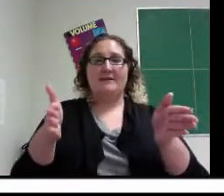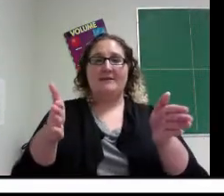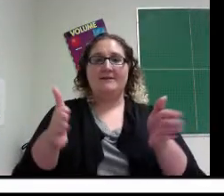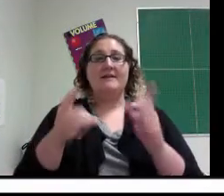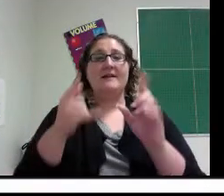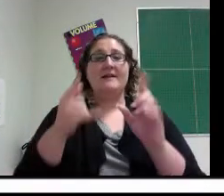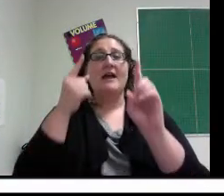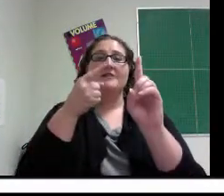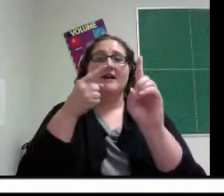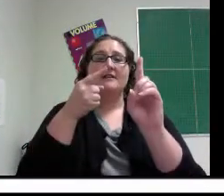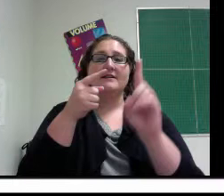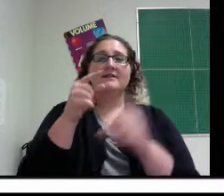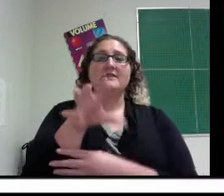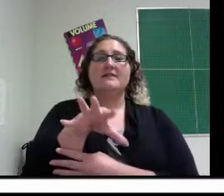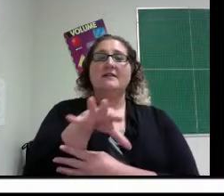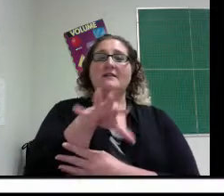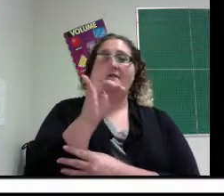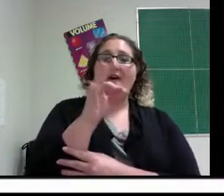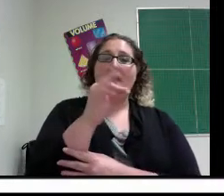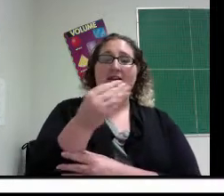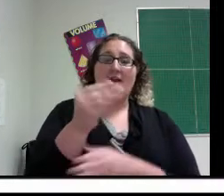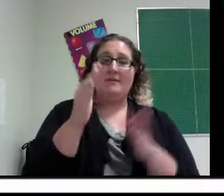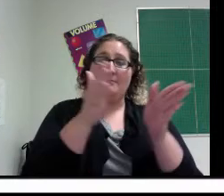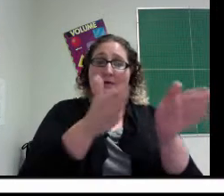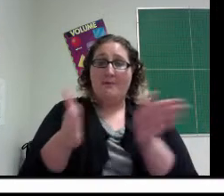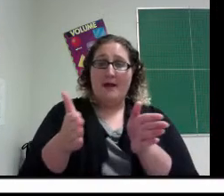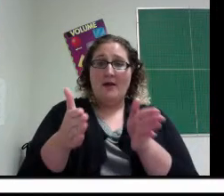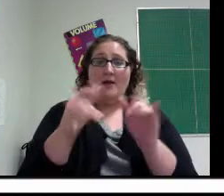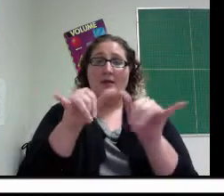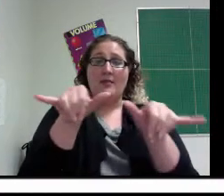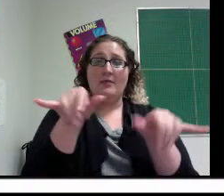Objectives: to find and compare lengths of segments.